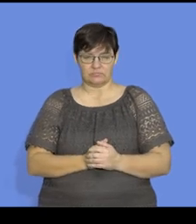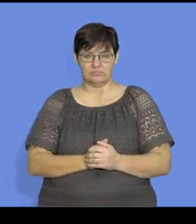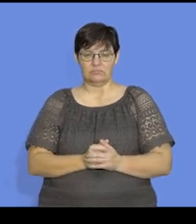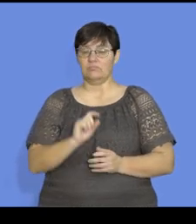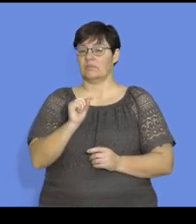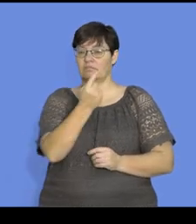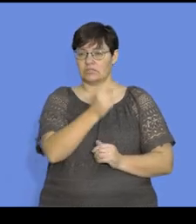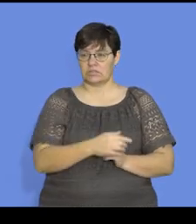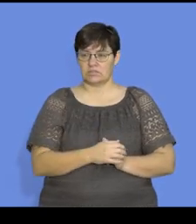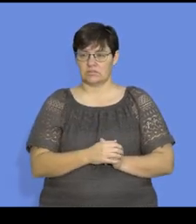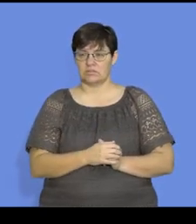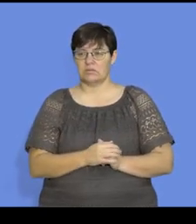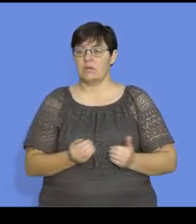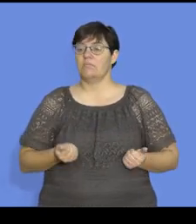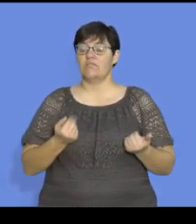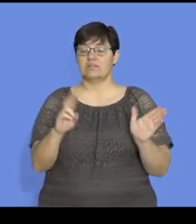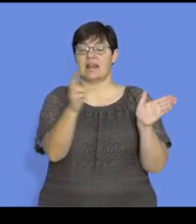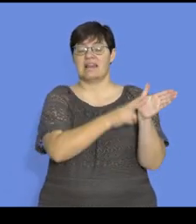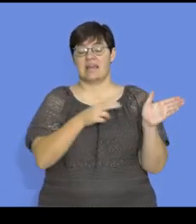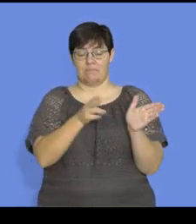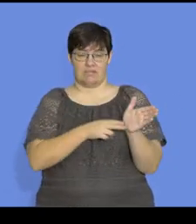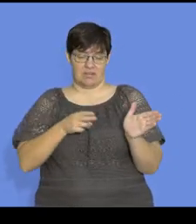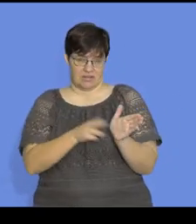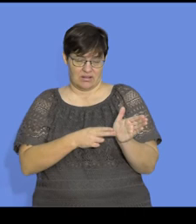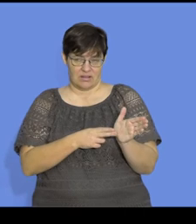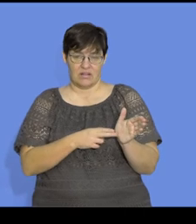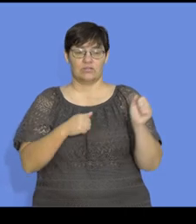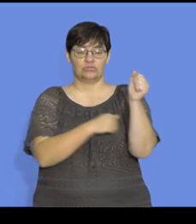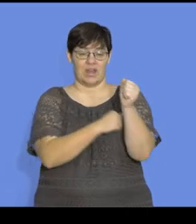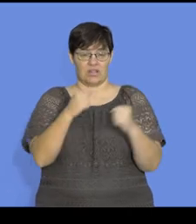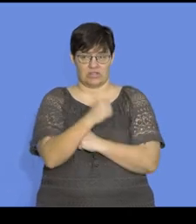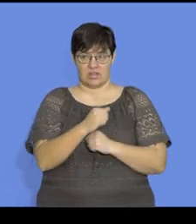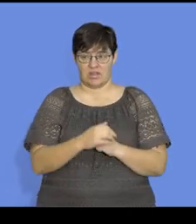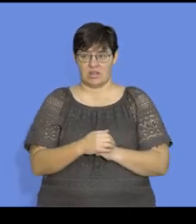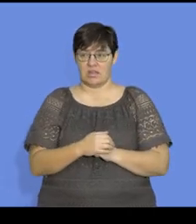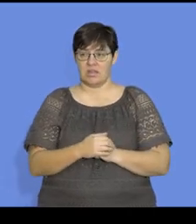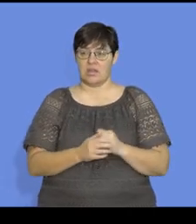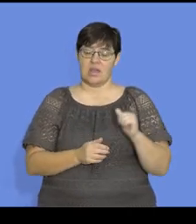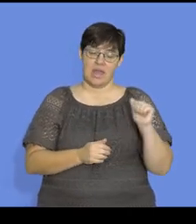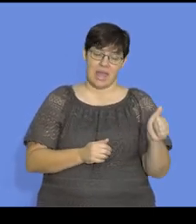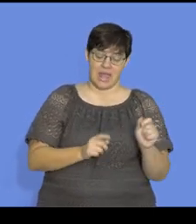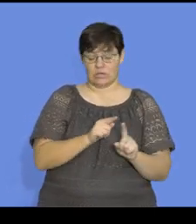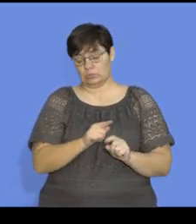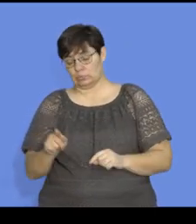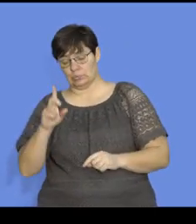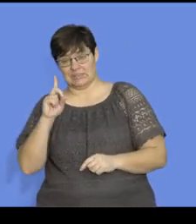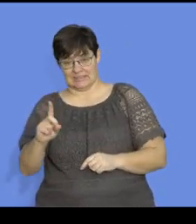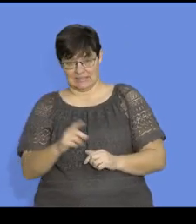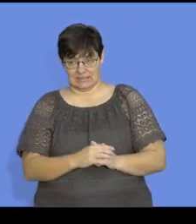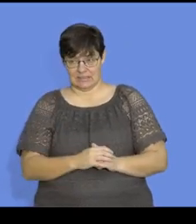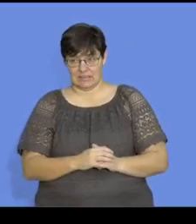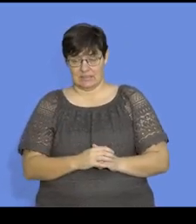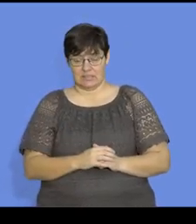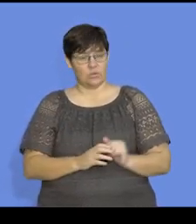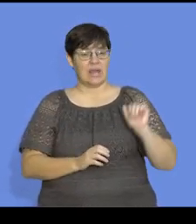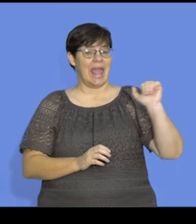first one is to provide labels for structures. Look here, A2D, all right, not